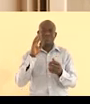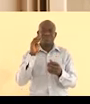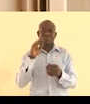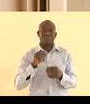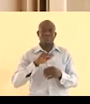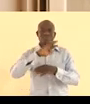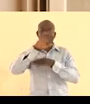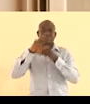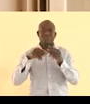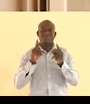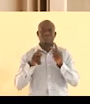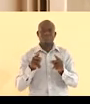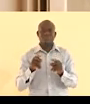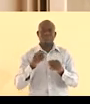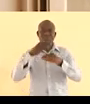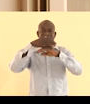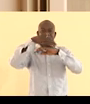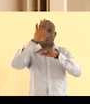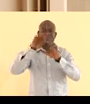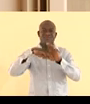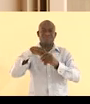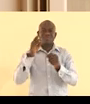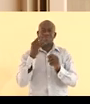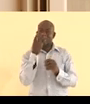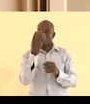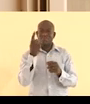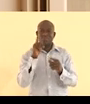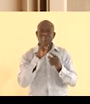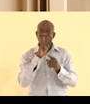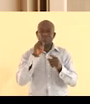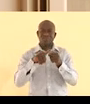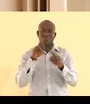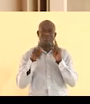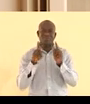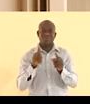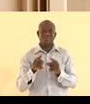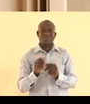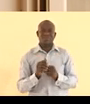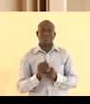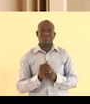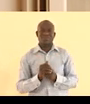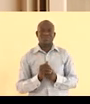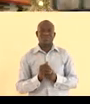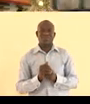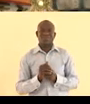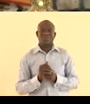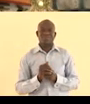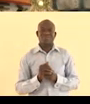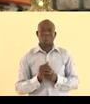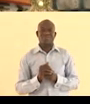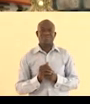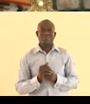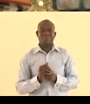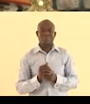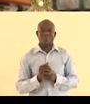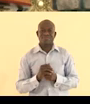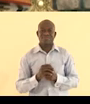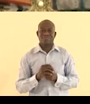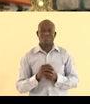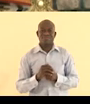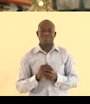princes, he went out and spoke the truth to the people. Wait a minute. You are a lawyer,